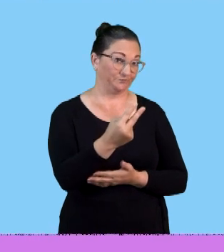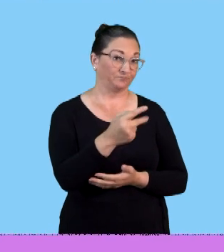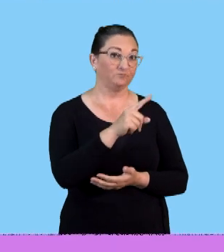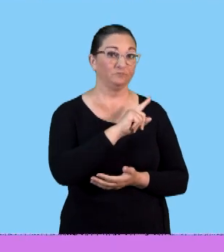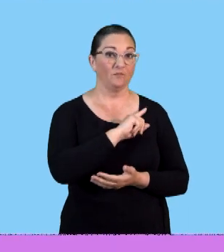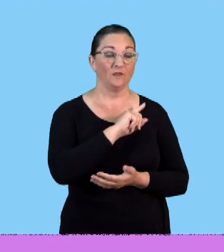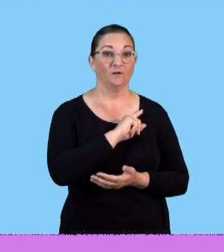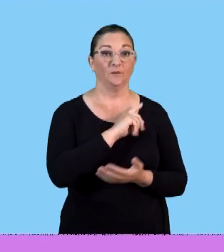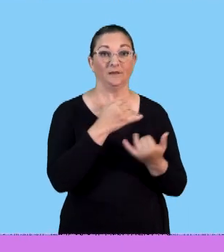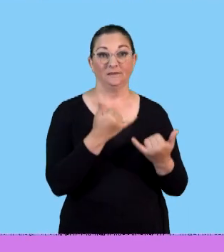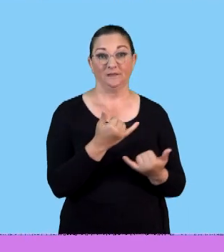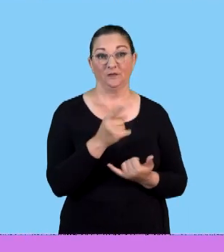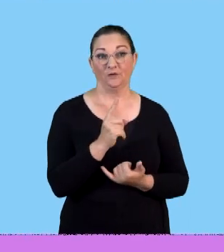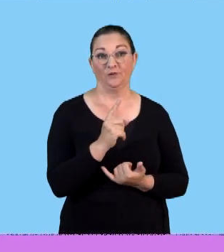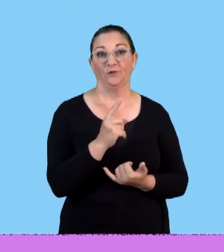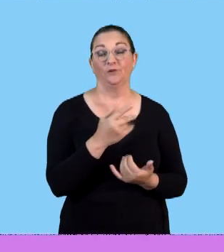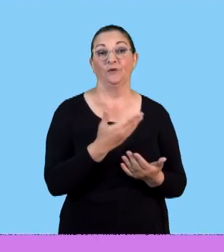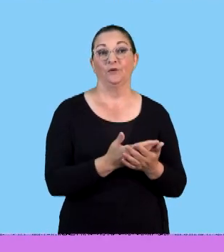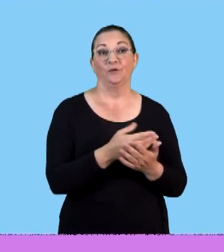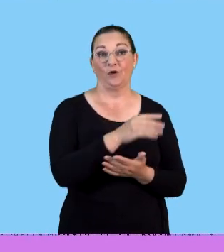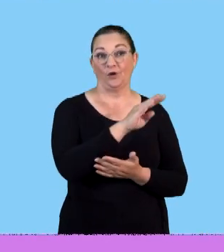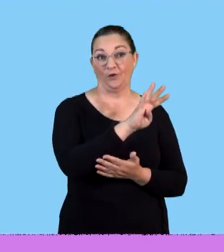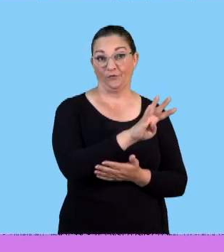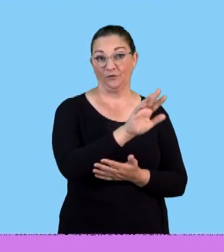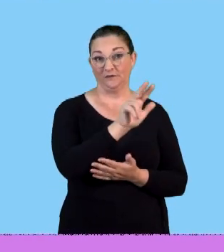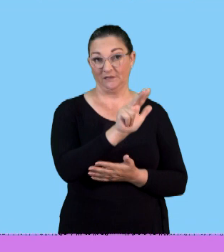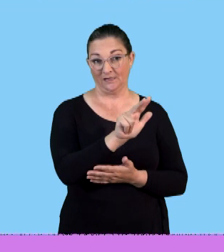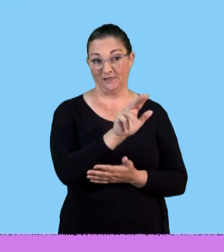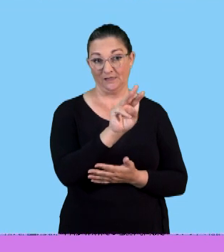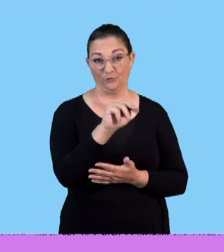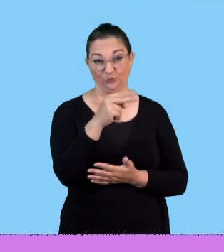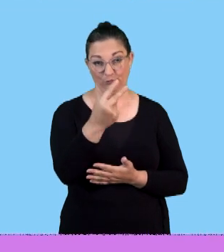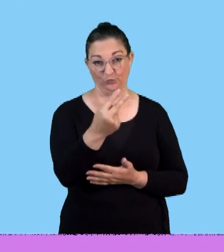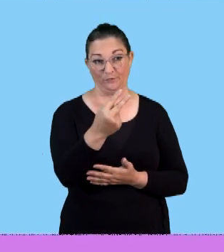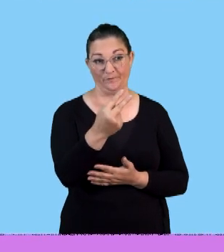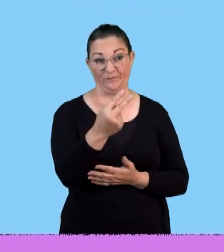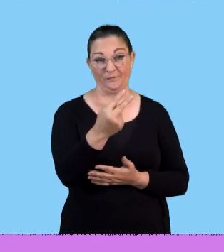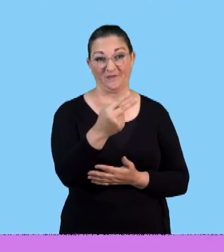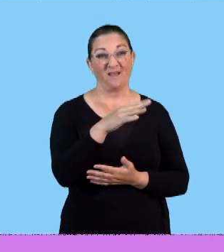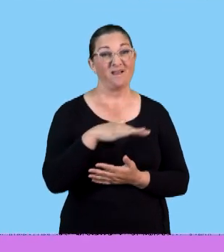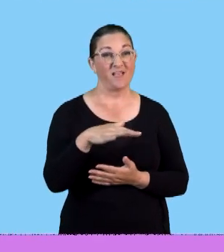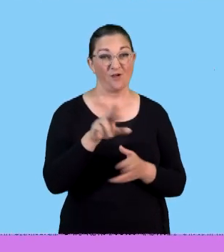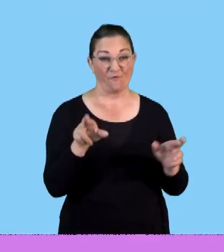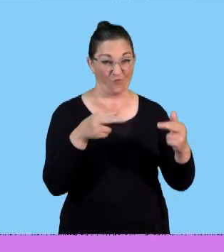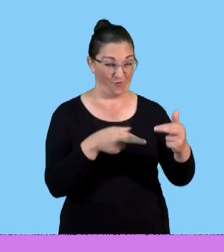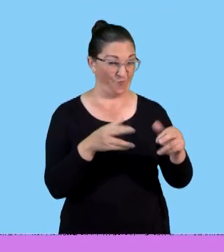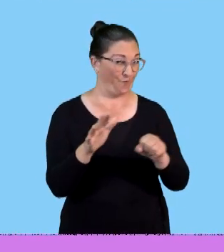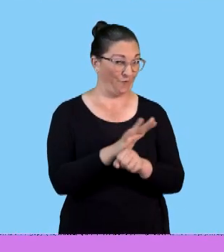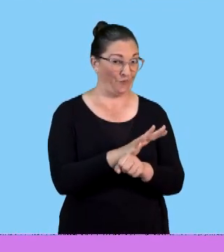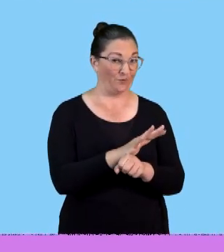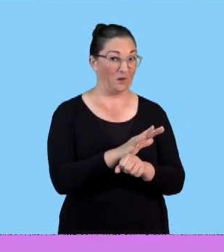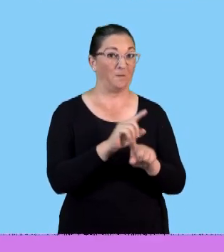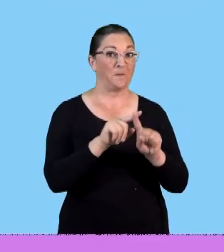meters. So therefore, right, I'll take my 48 meters squared, the area of the entire